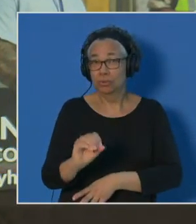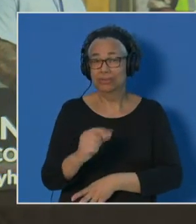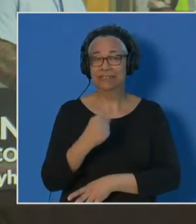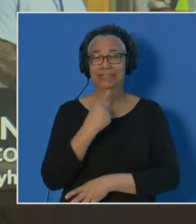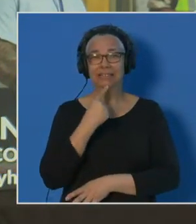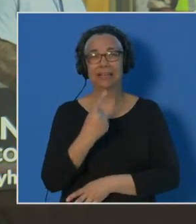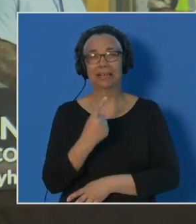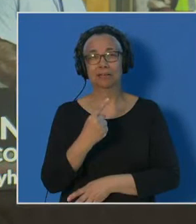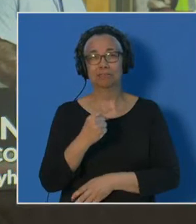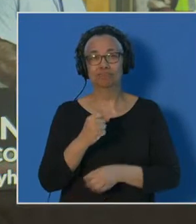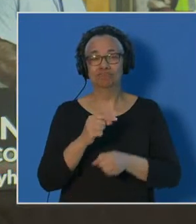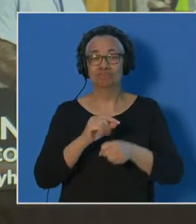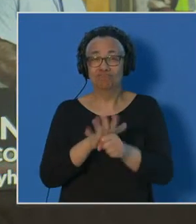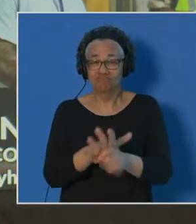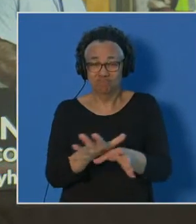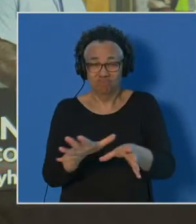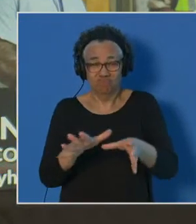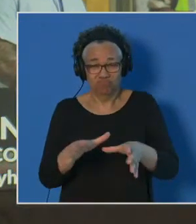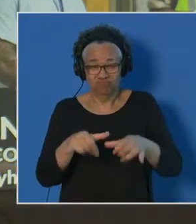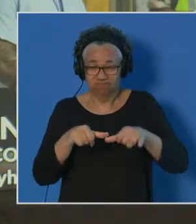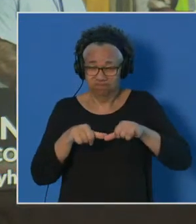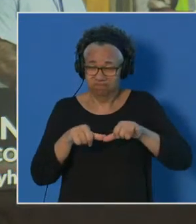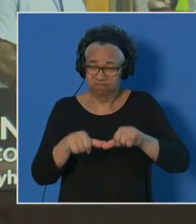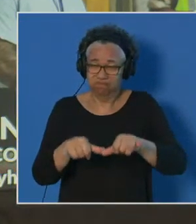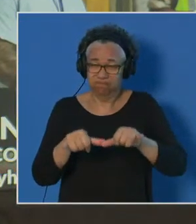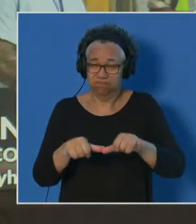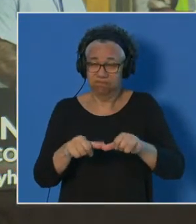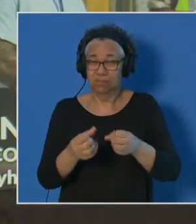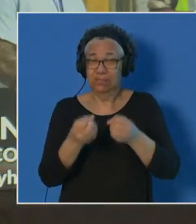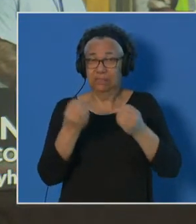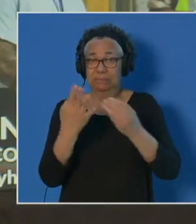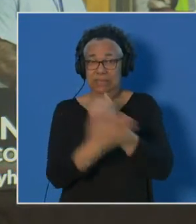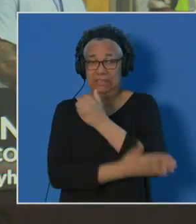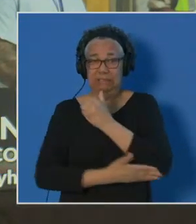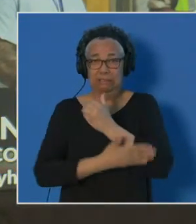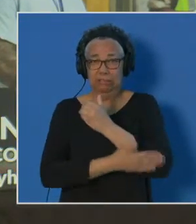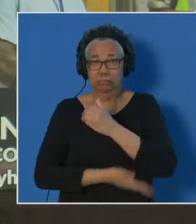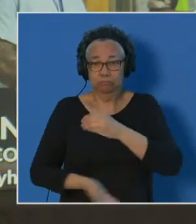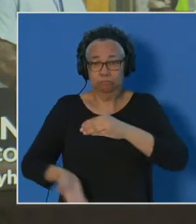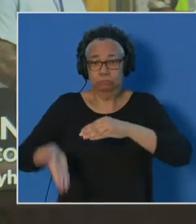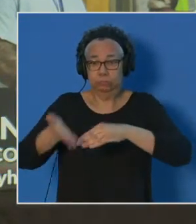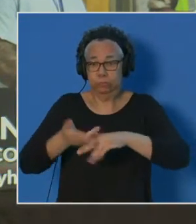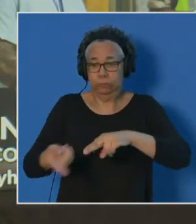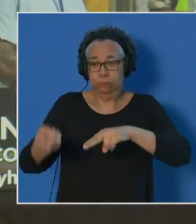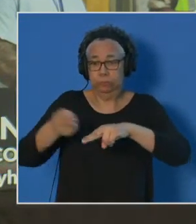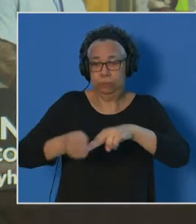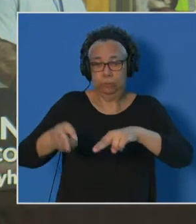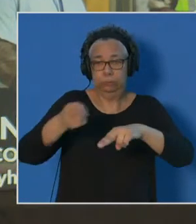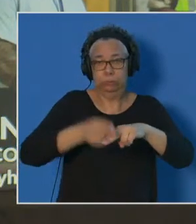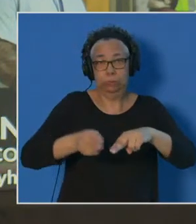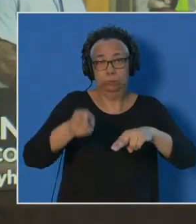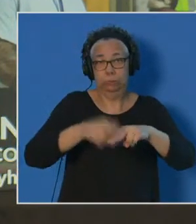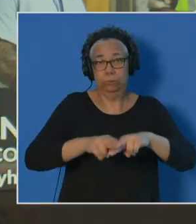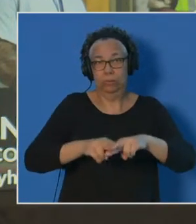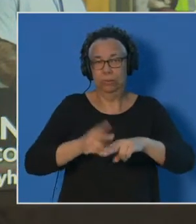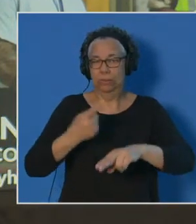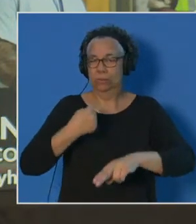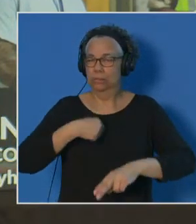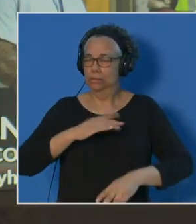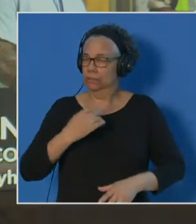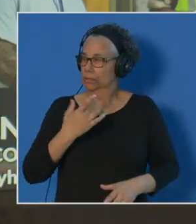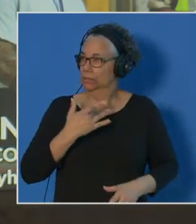said that the pandemic is still with us. In many countries, it is still accelerating. We have been fortunate to not have